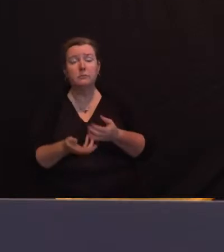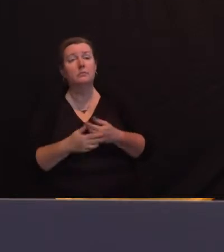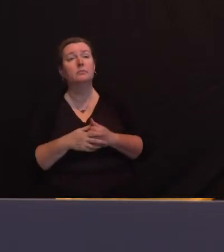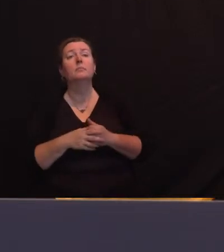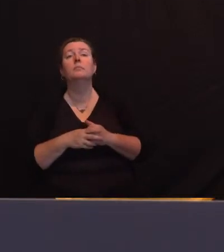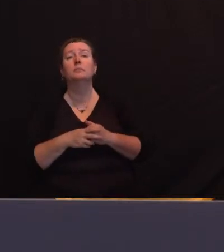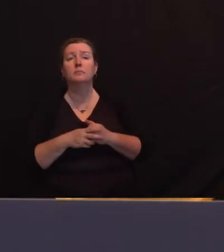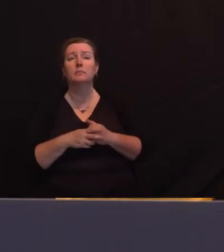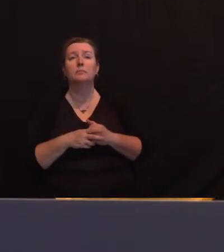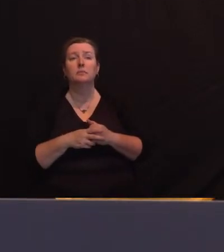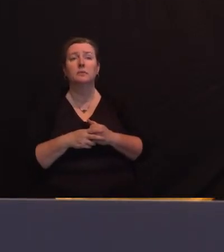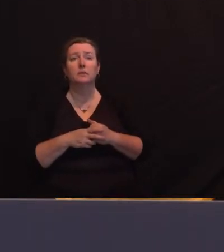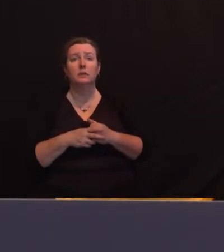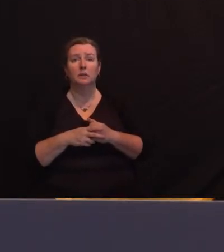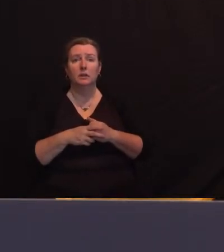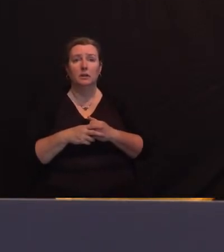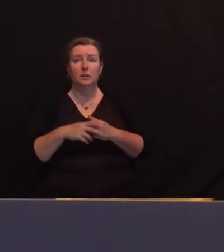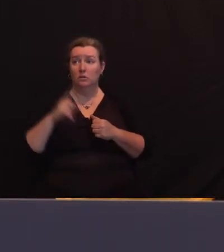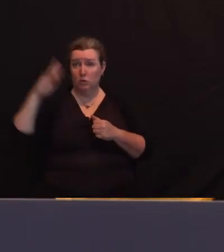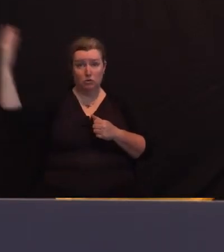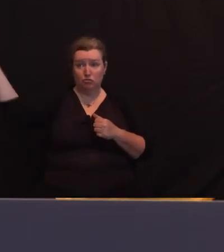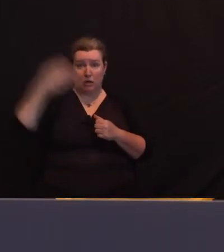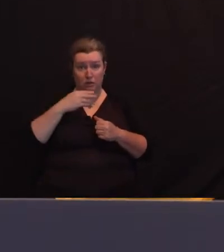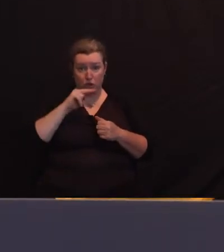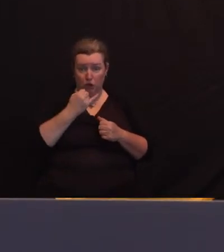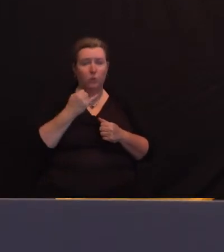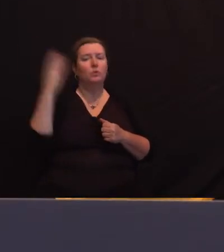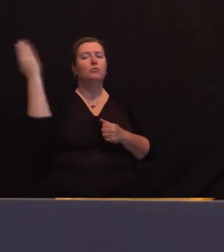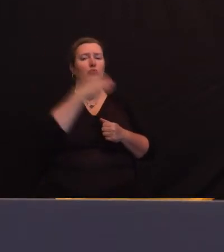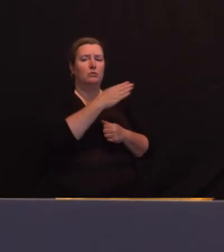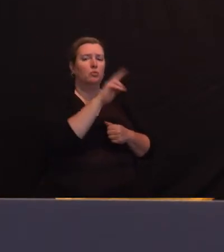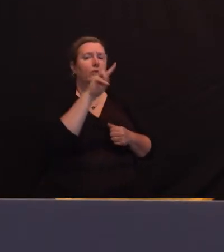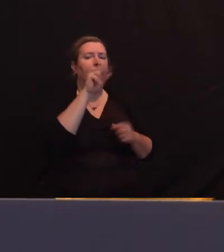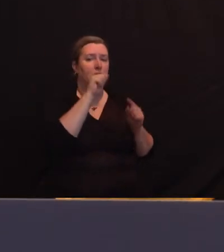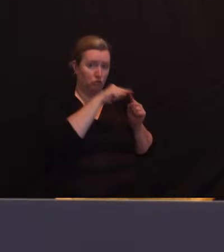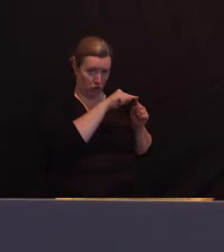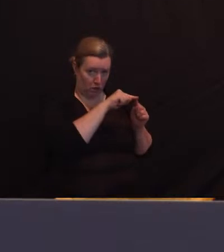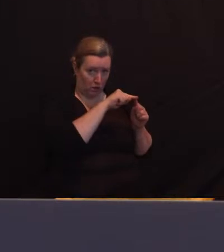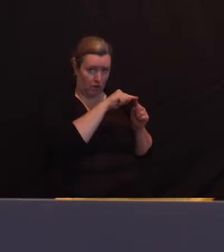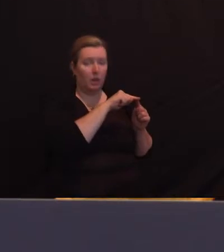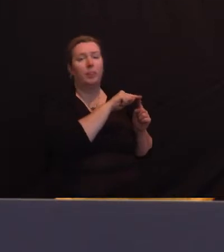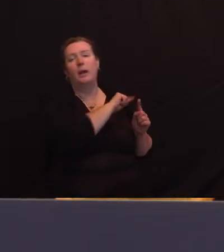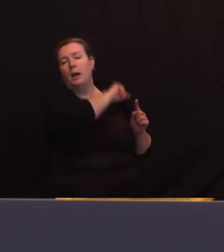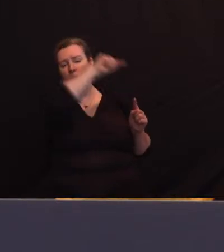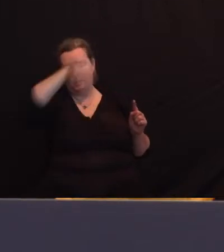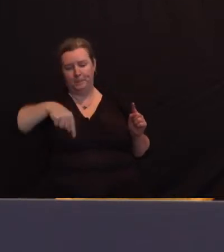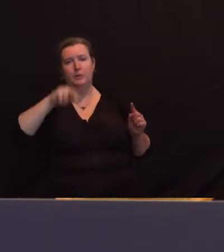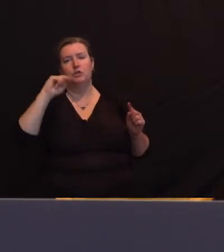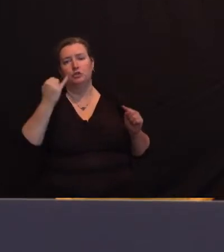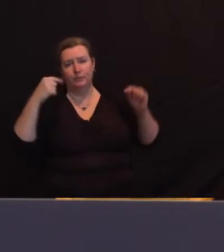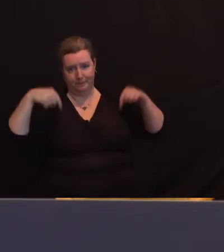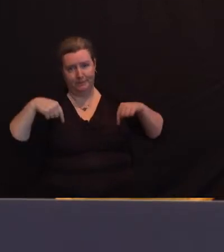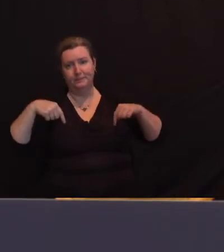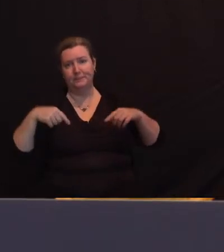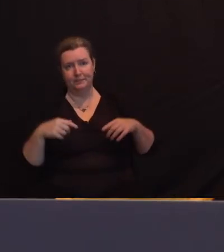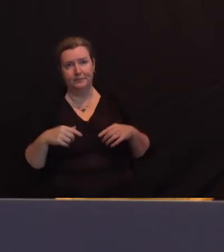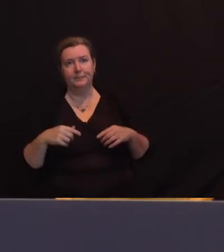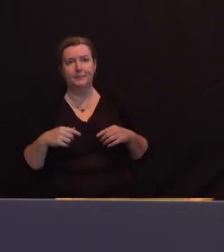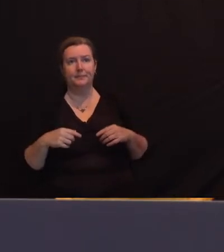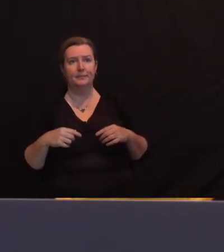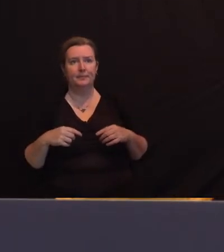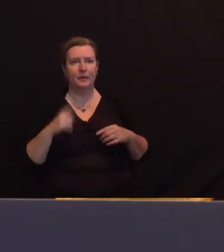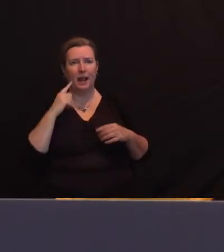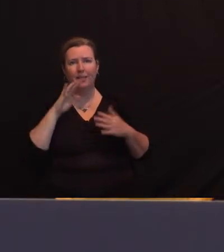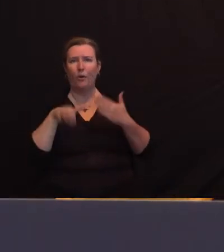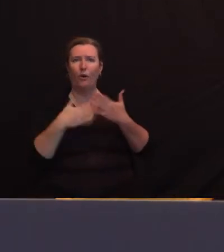Dulles International Airport in Northern Virginia. And to the best of our knowledge, all of the health screenings,